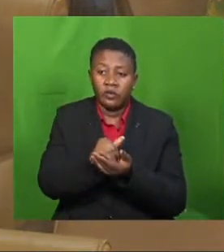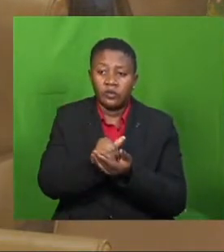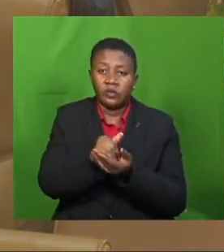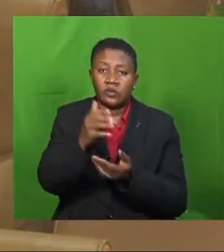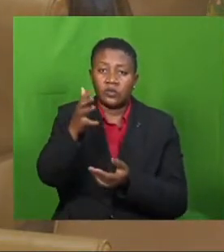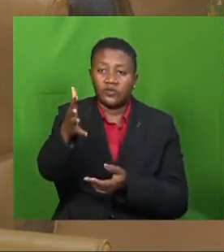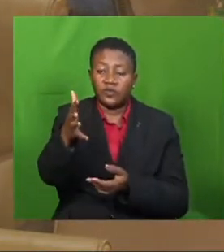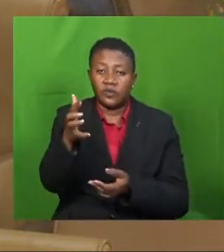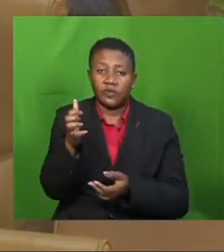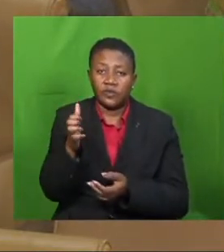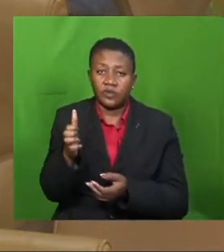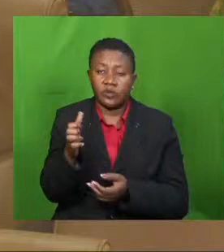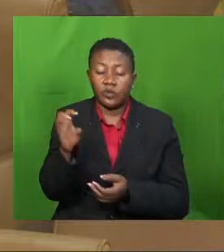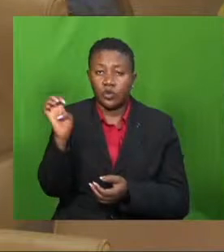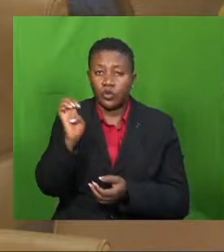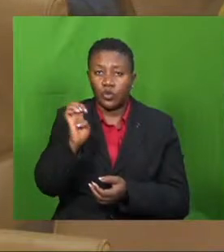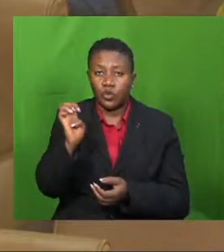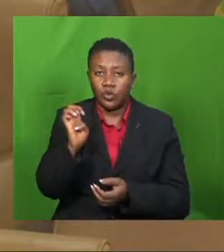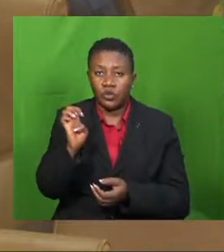74,145,500 euros,